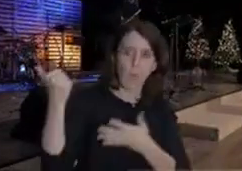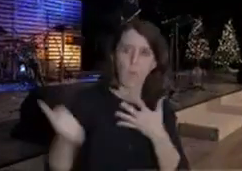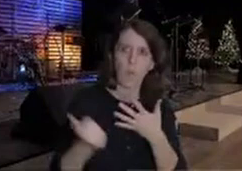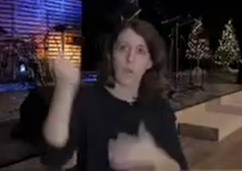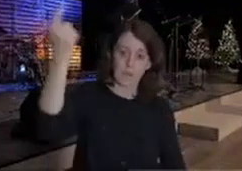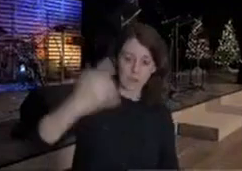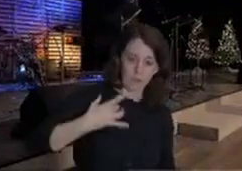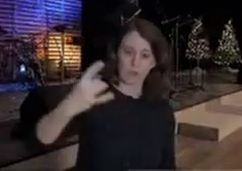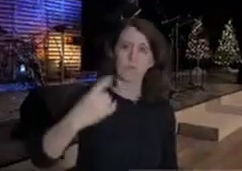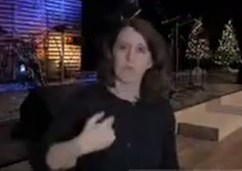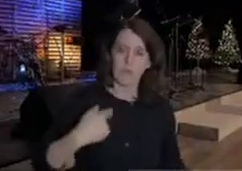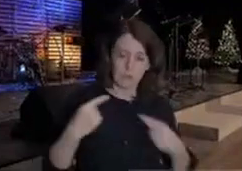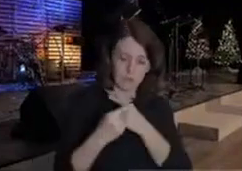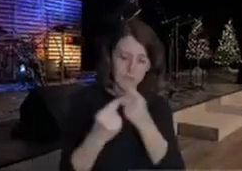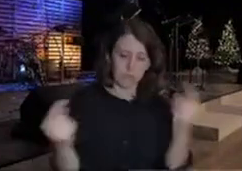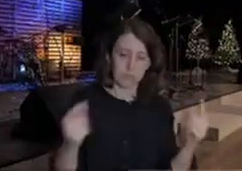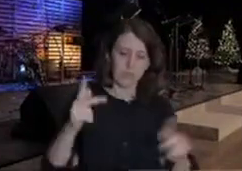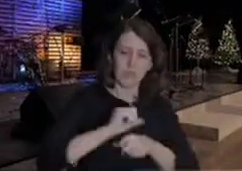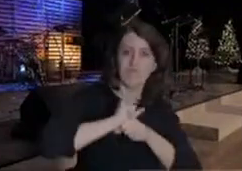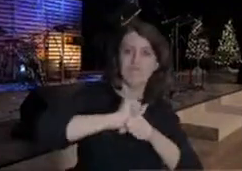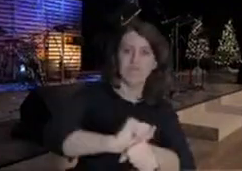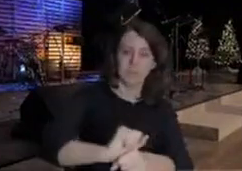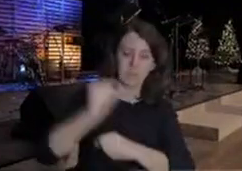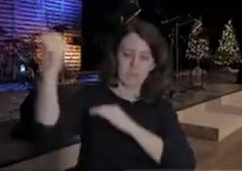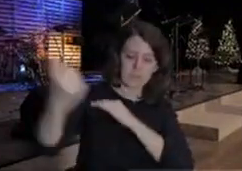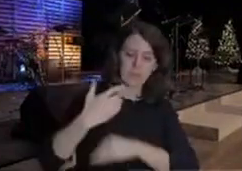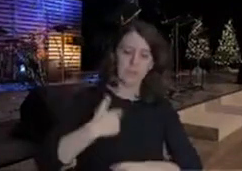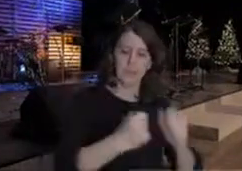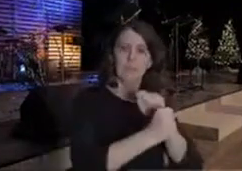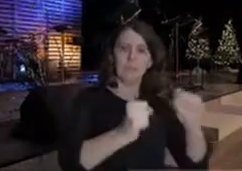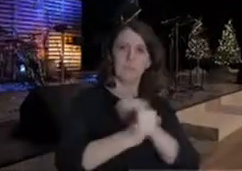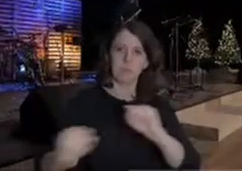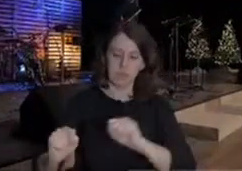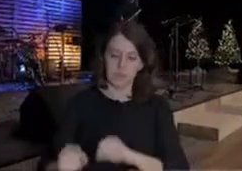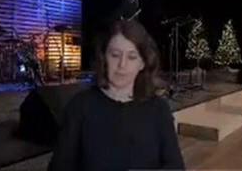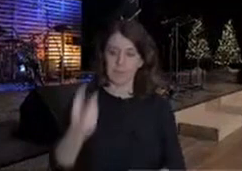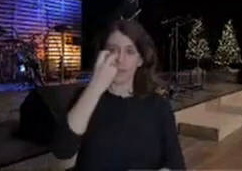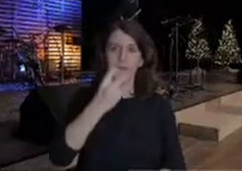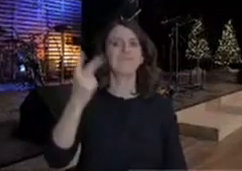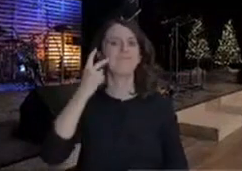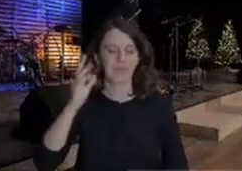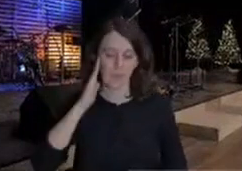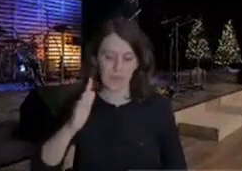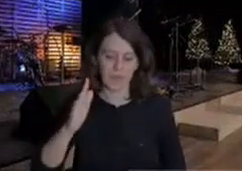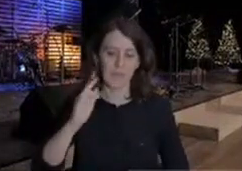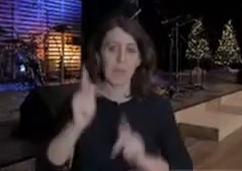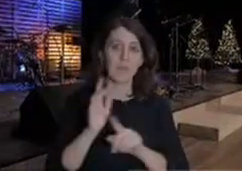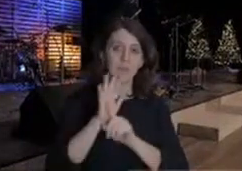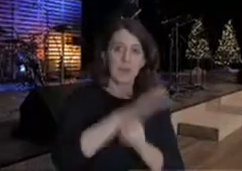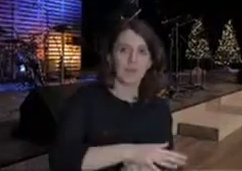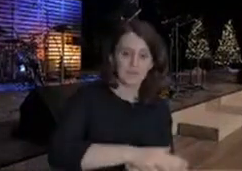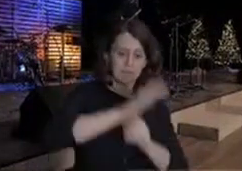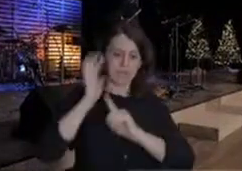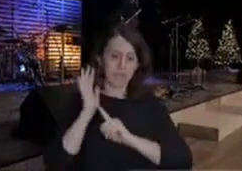blind, to set the oppressed free, to proclaim the year of the Lord's favor." Then he rolled out the scroll, gave it